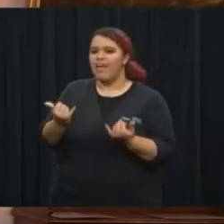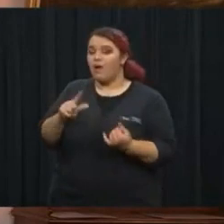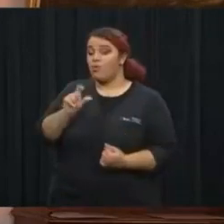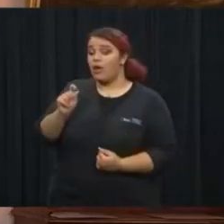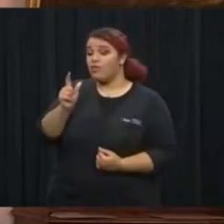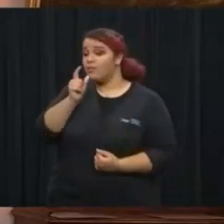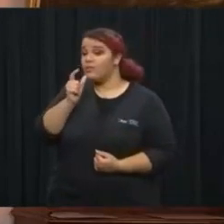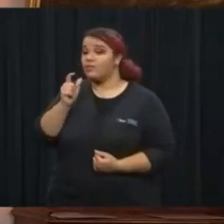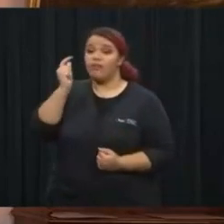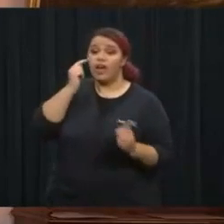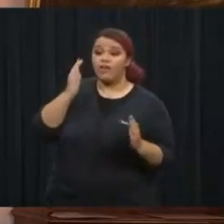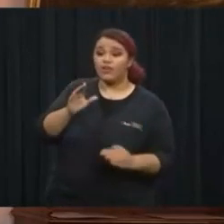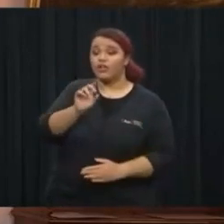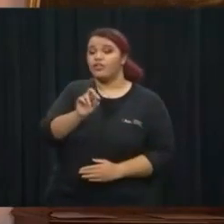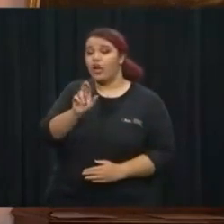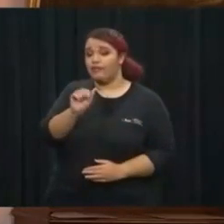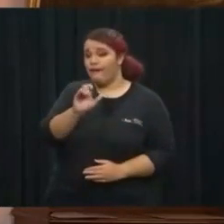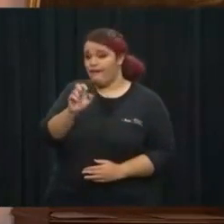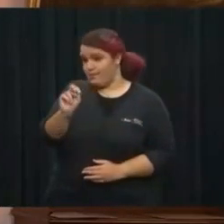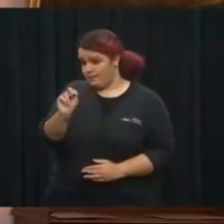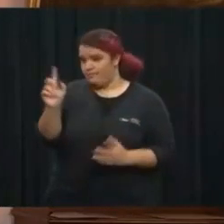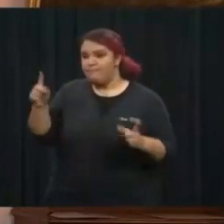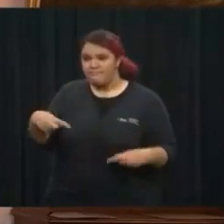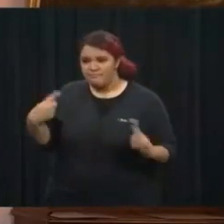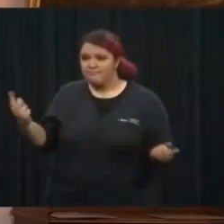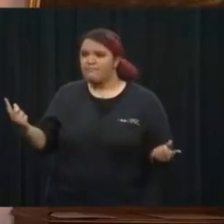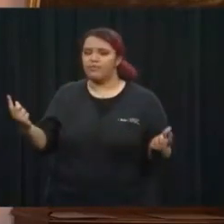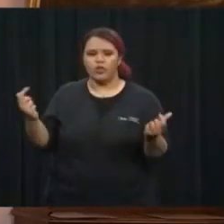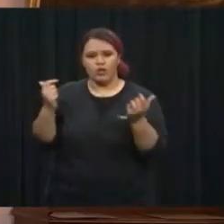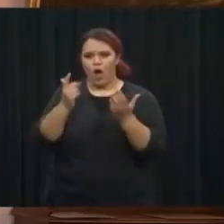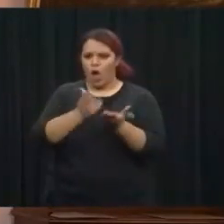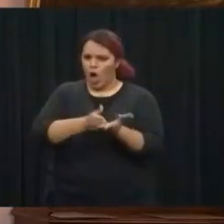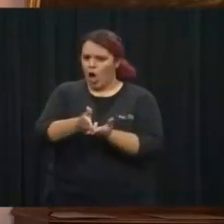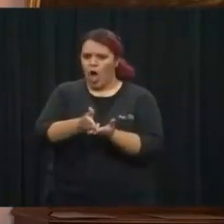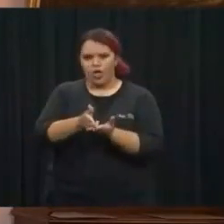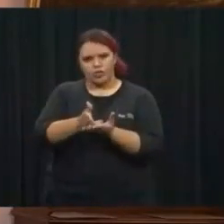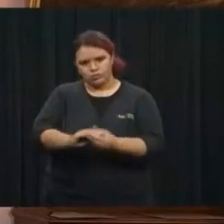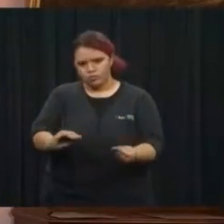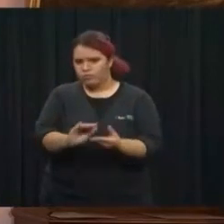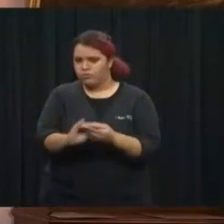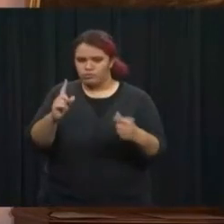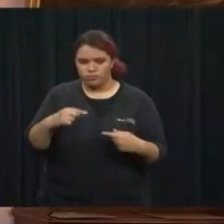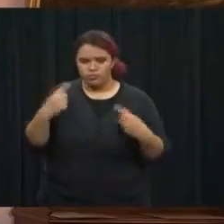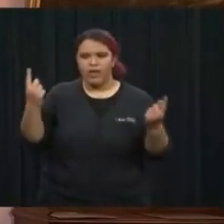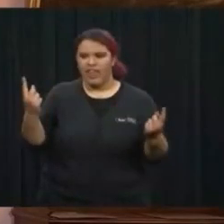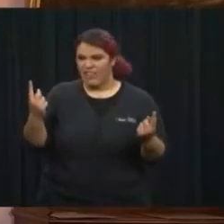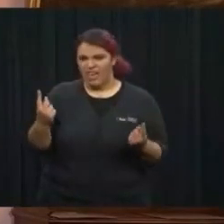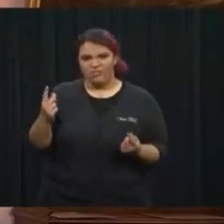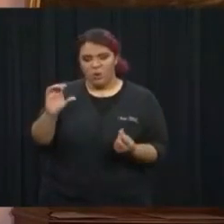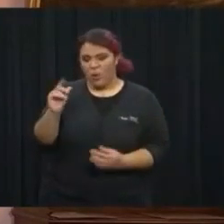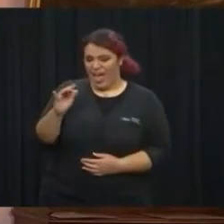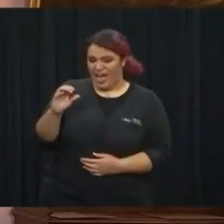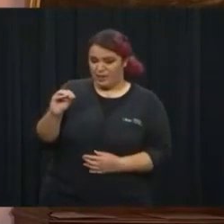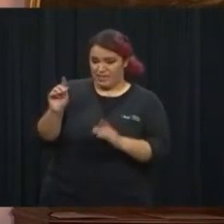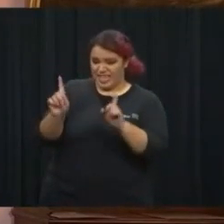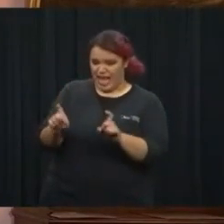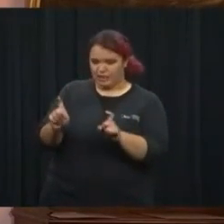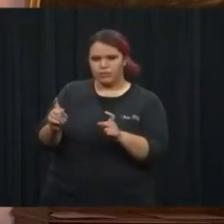asymptomatic people. This is a drug you take when the governor does so much work in Haiti. When we went there on a trip, this is what you take